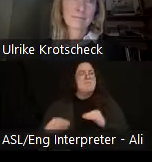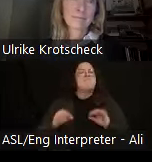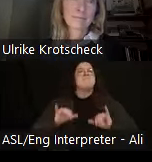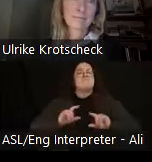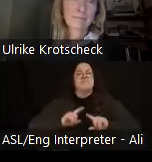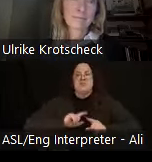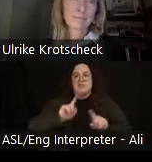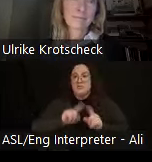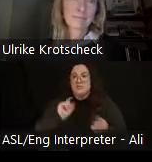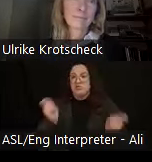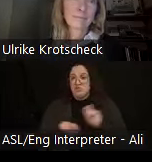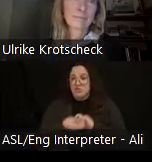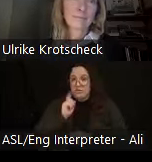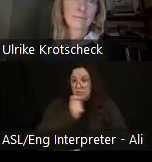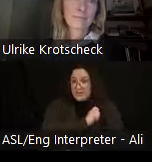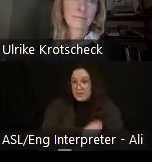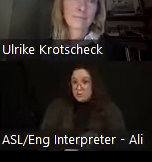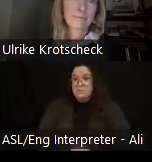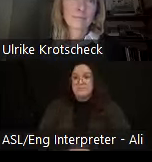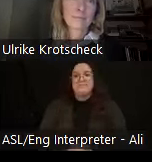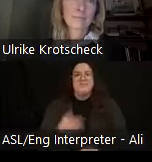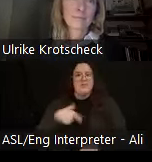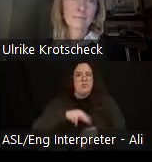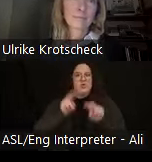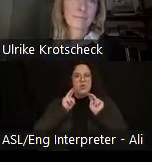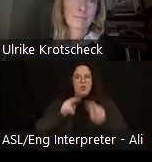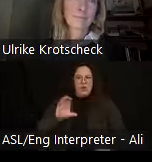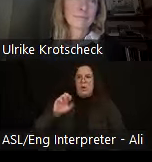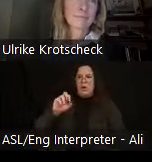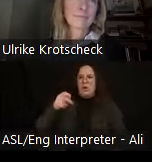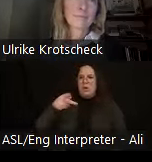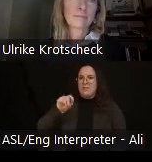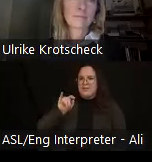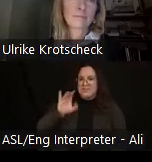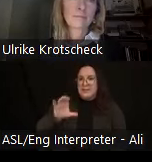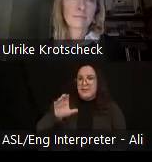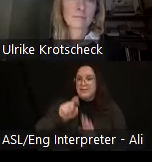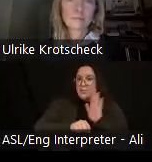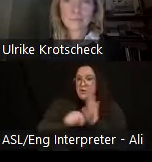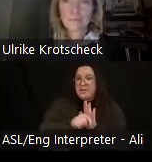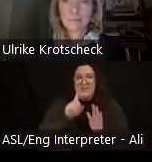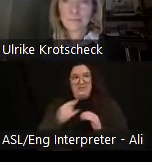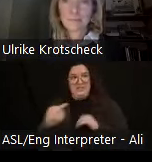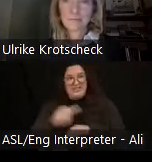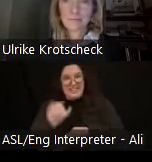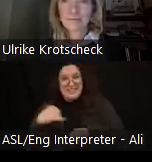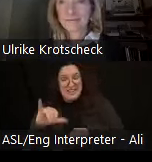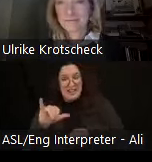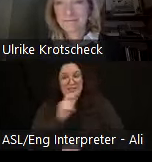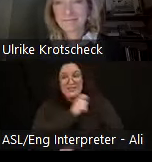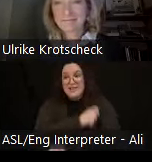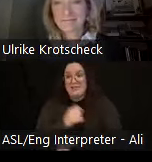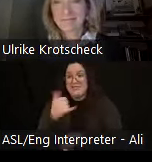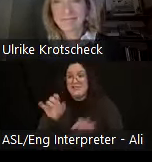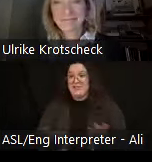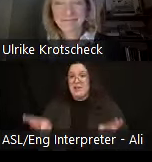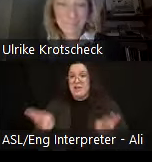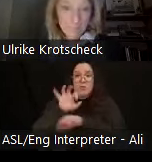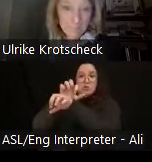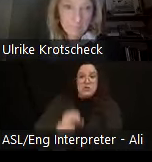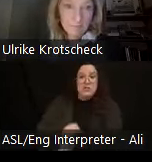tattooing. And of course, you could look at the Coptic period, and even today, tattooing is an important tradition that many